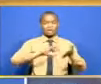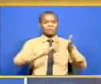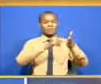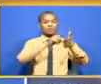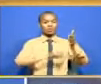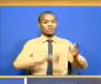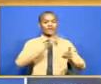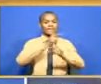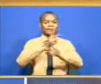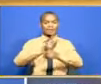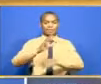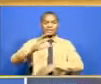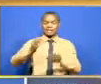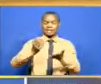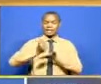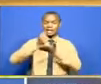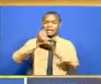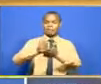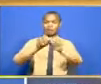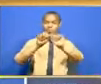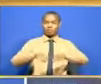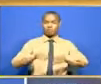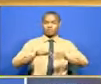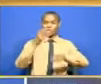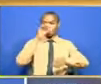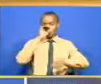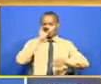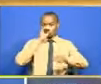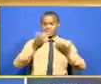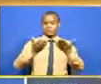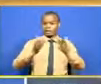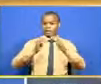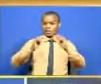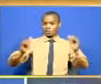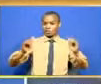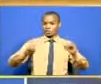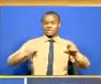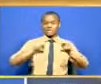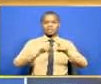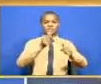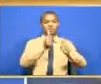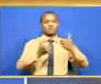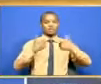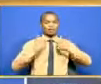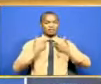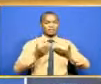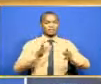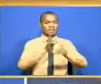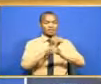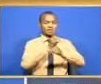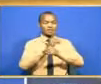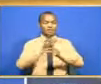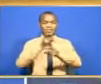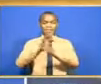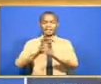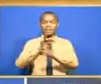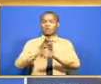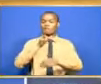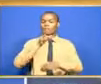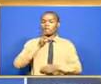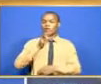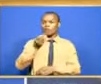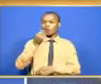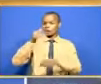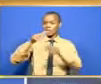helps to neutralize the oxygen produced by cellular metabolism by the food in the mouth.